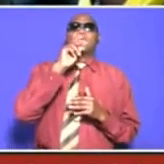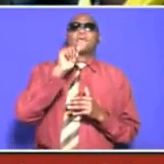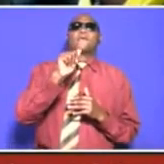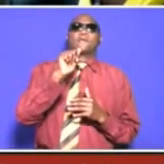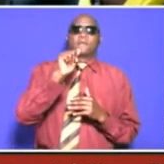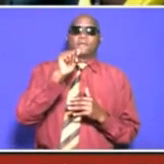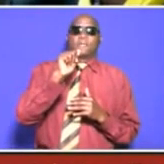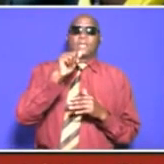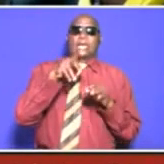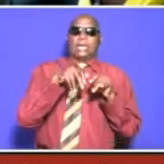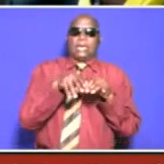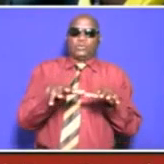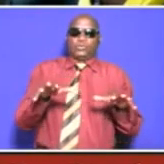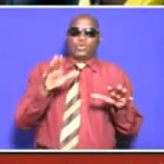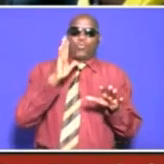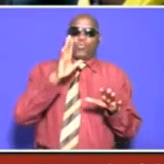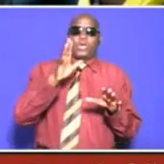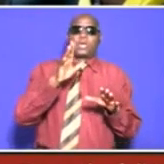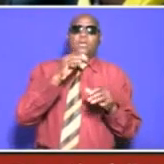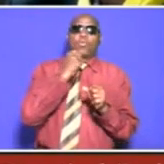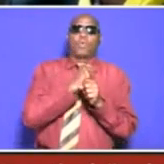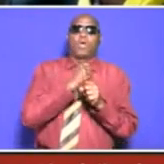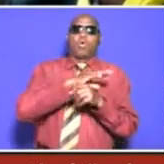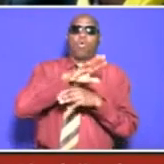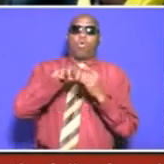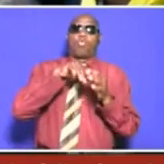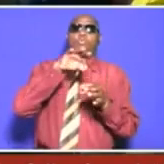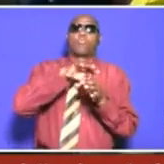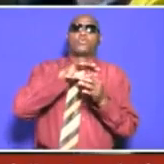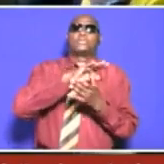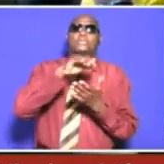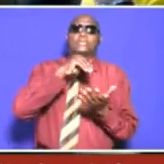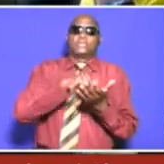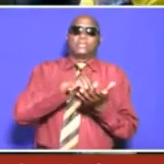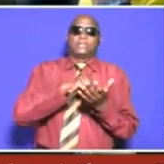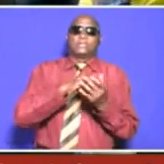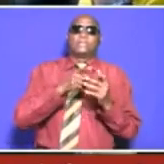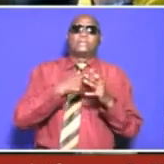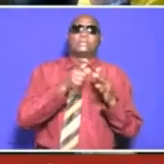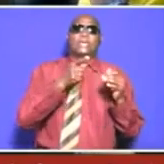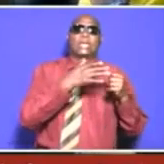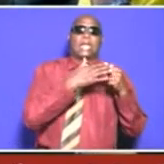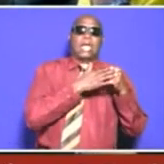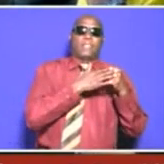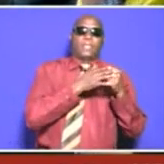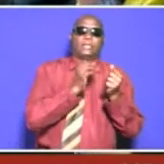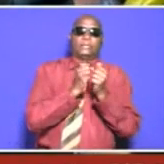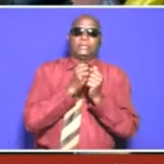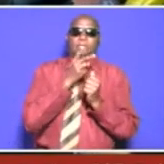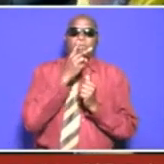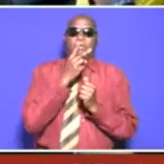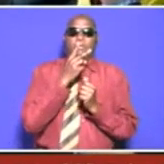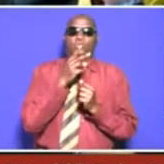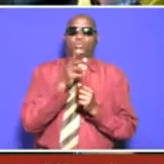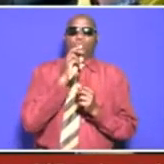conducted in all polling centers beginning on 9th